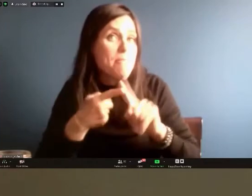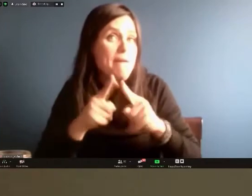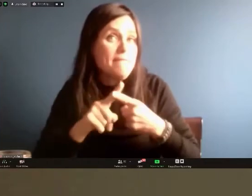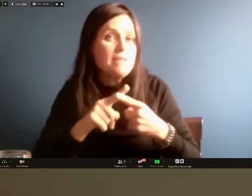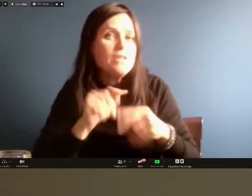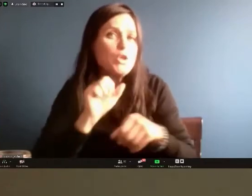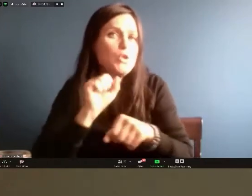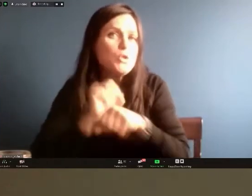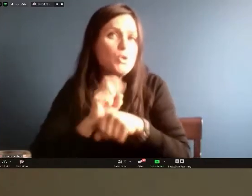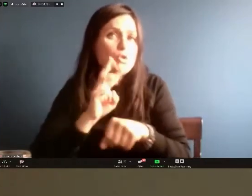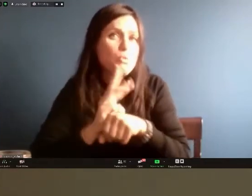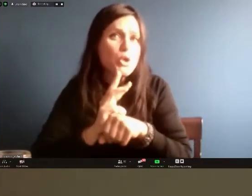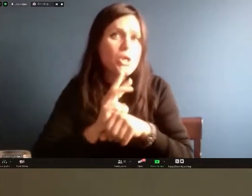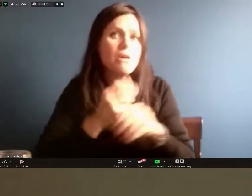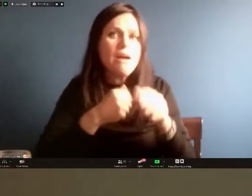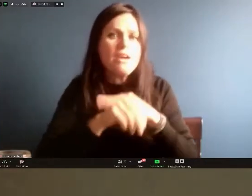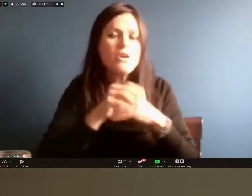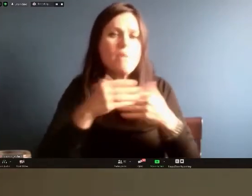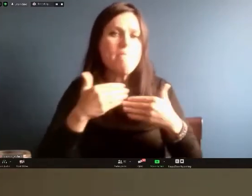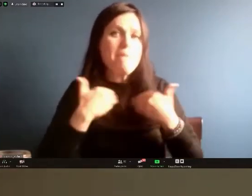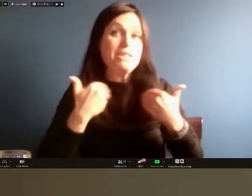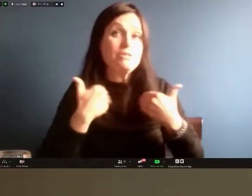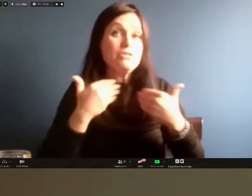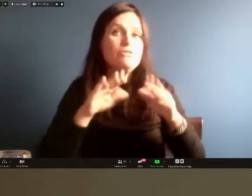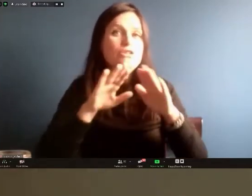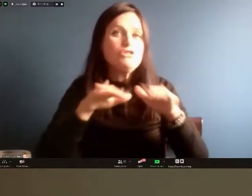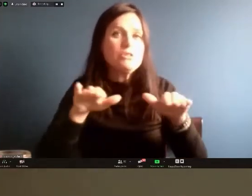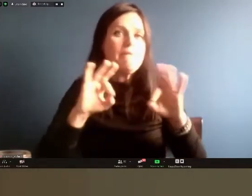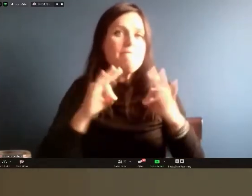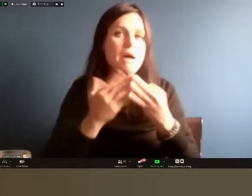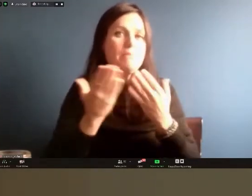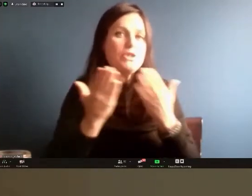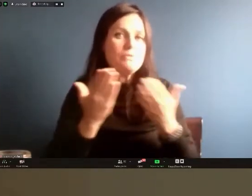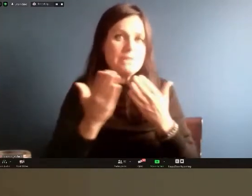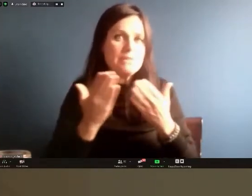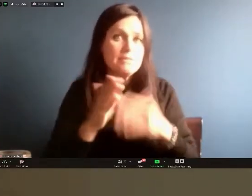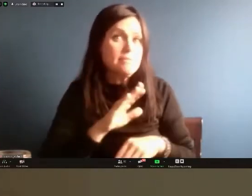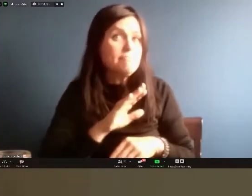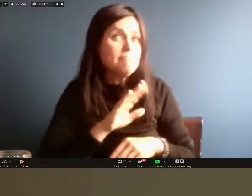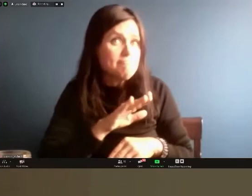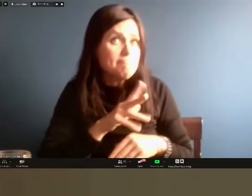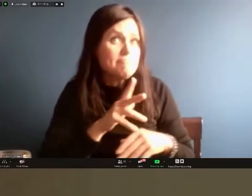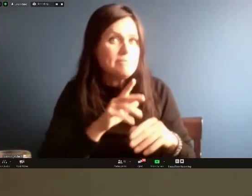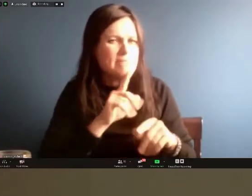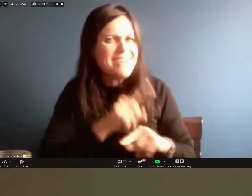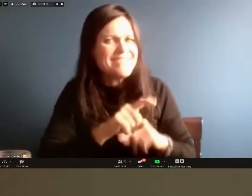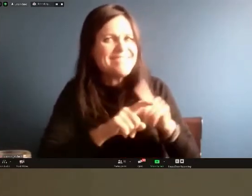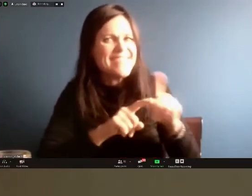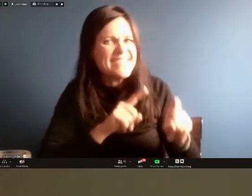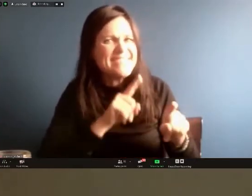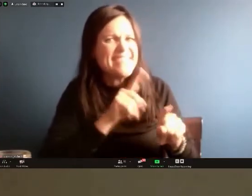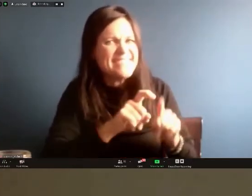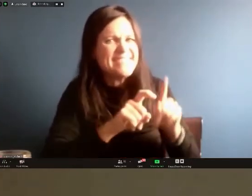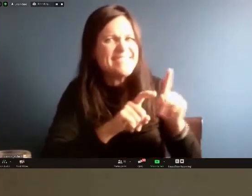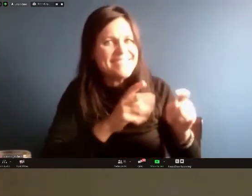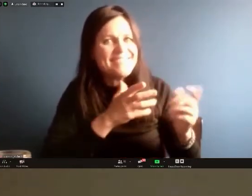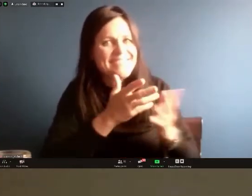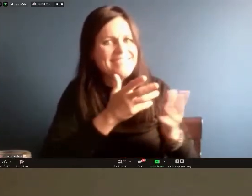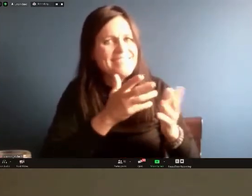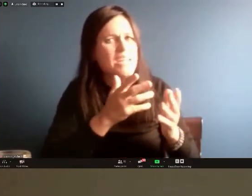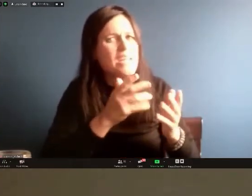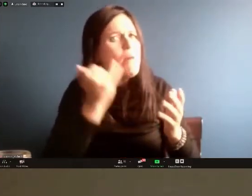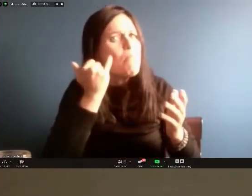worker with the Ministry for Child and Family Services out here. So I started to ask her a lot of questions. What would